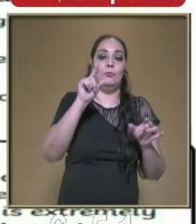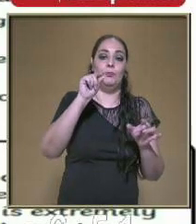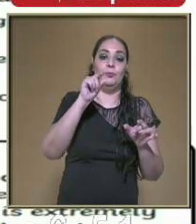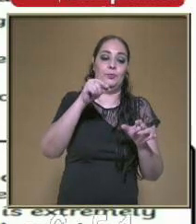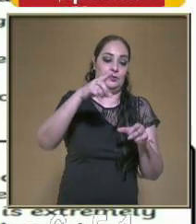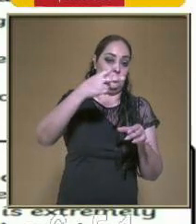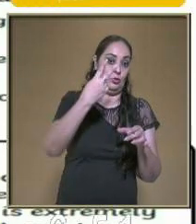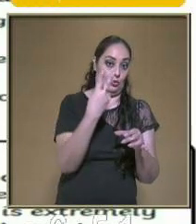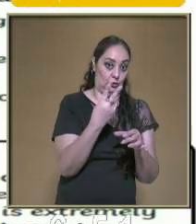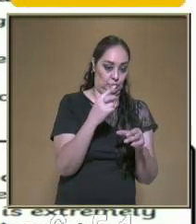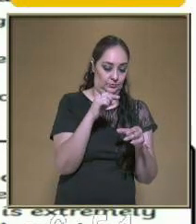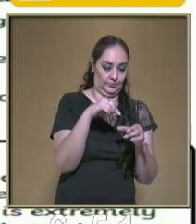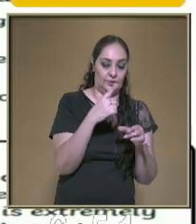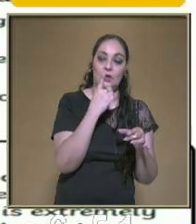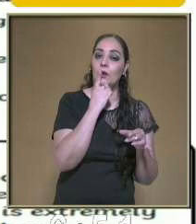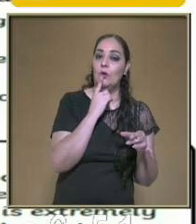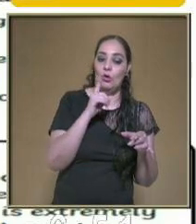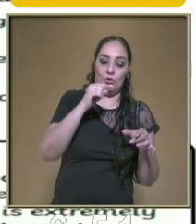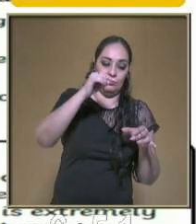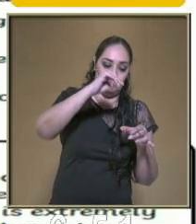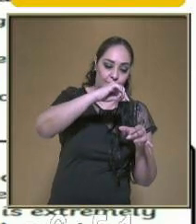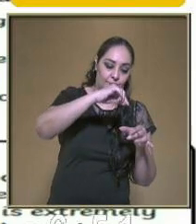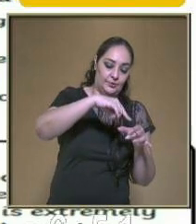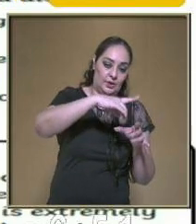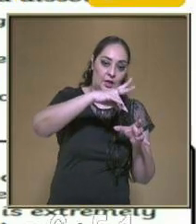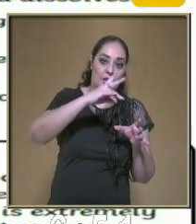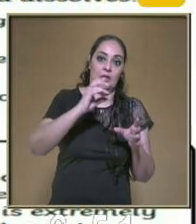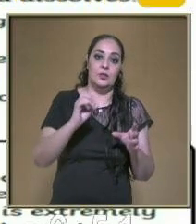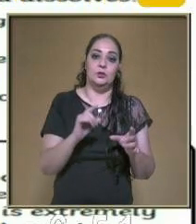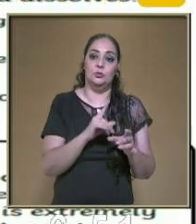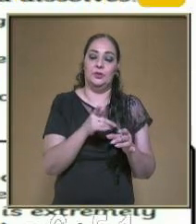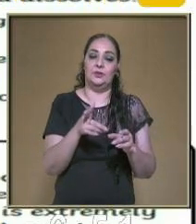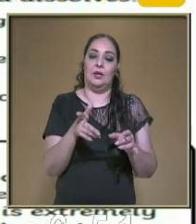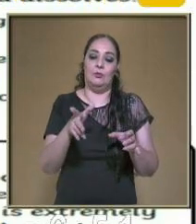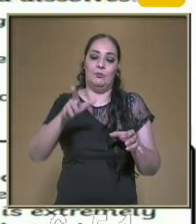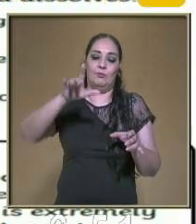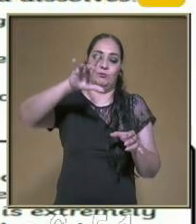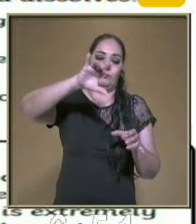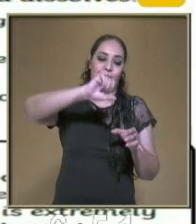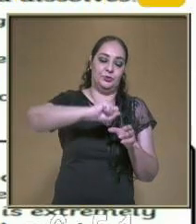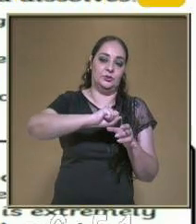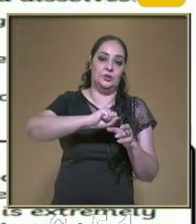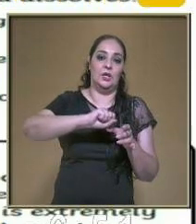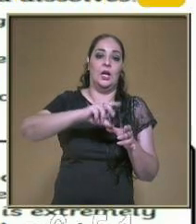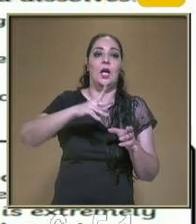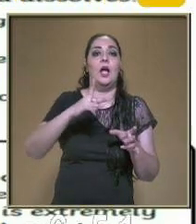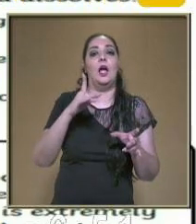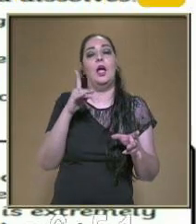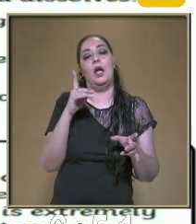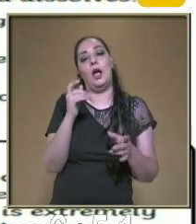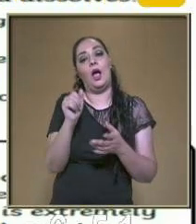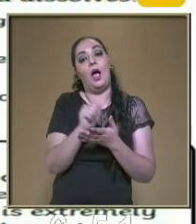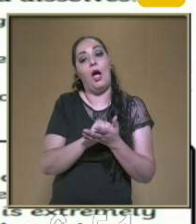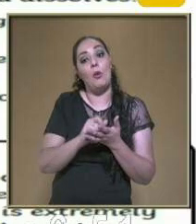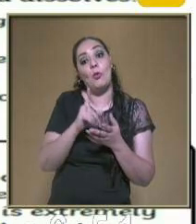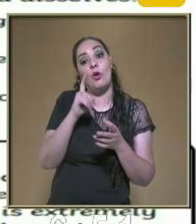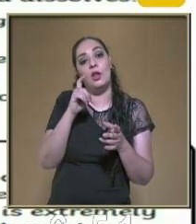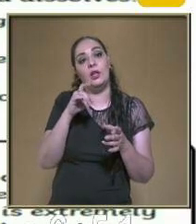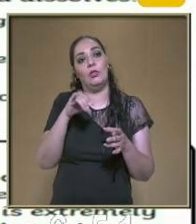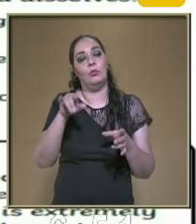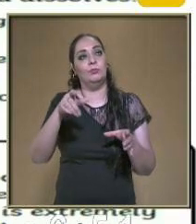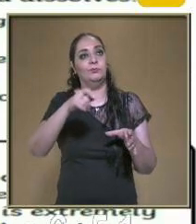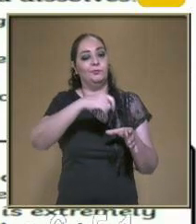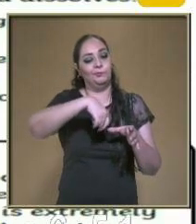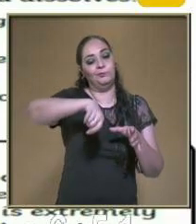food coloring and a good squirt of washing liquid into the cup. And once again, give it a